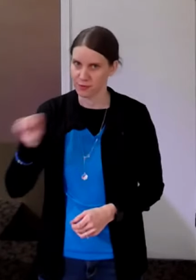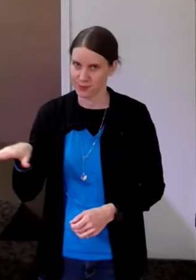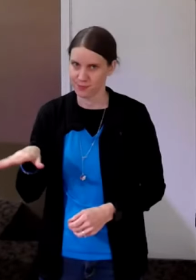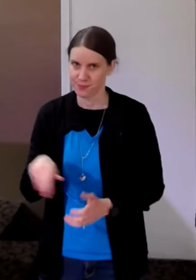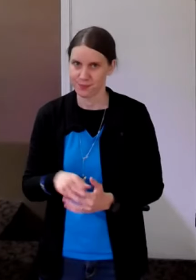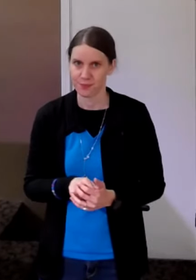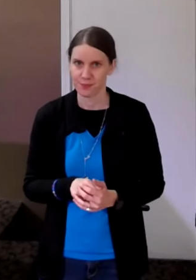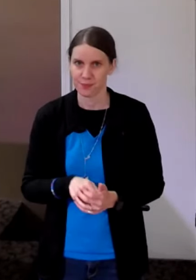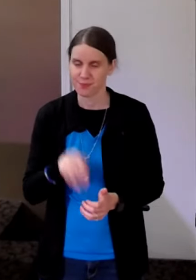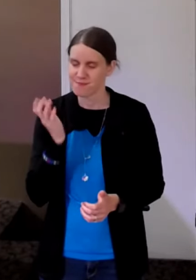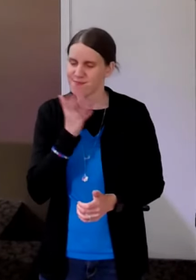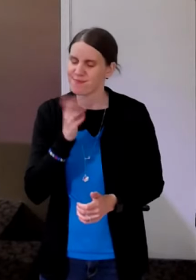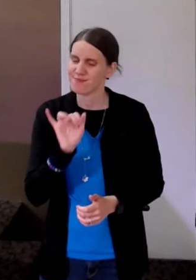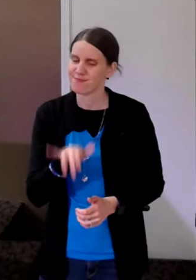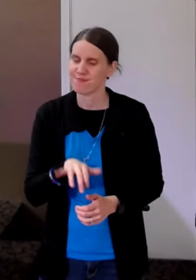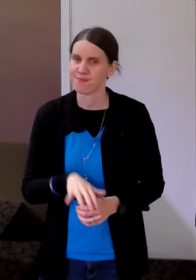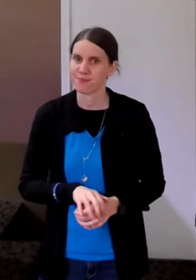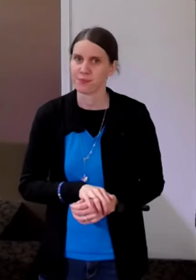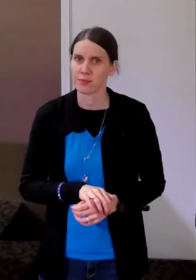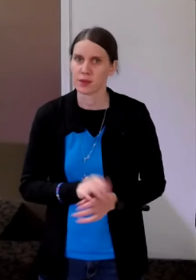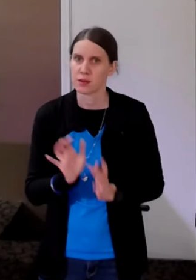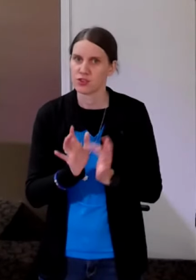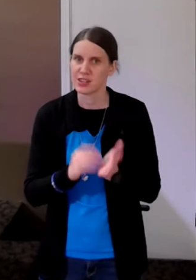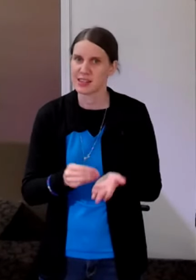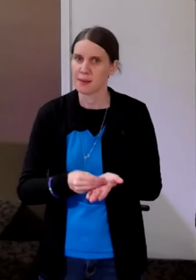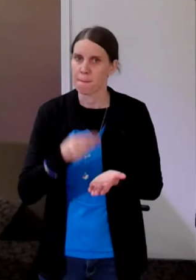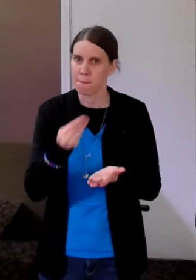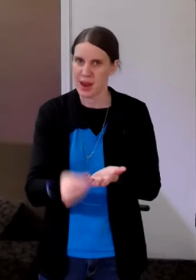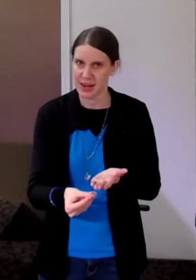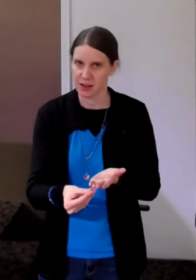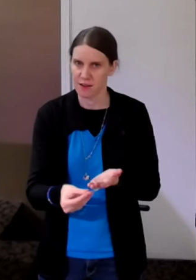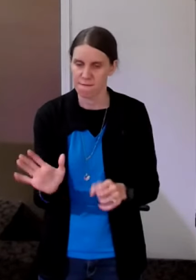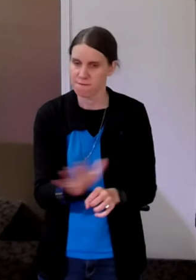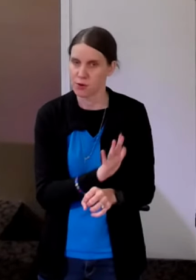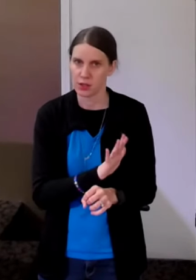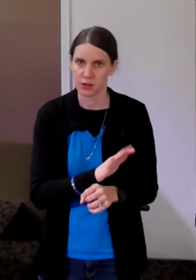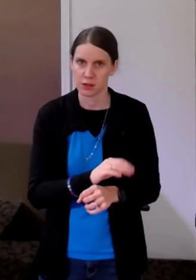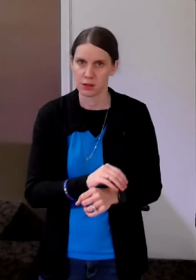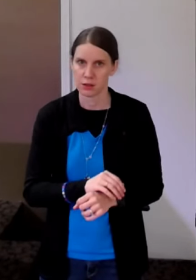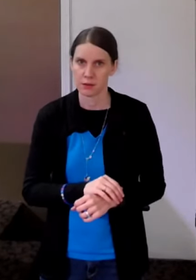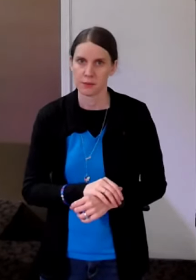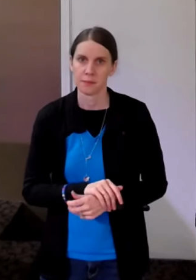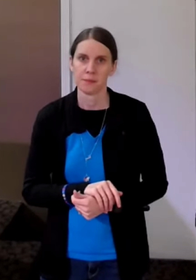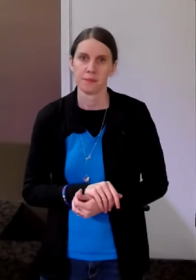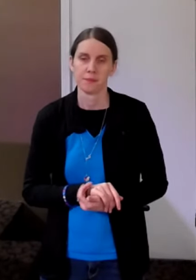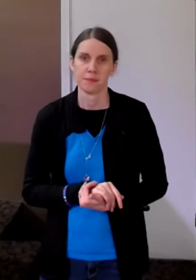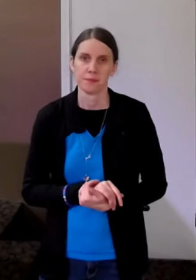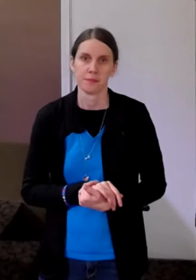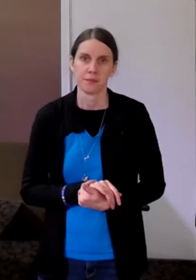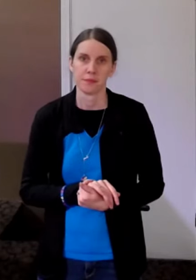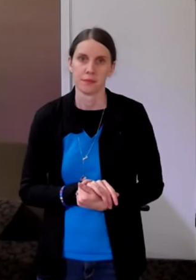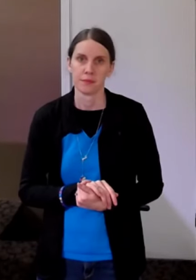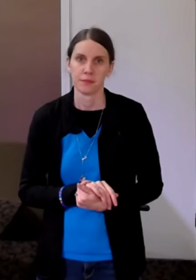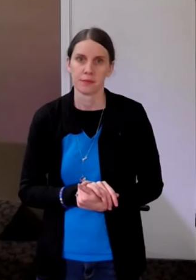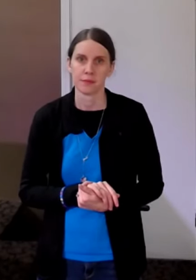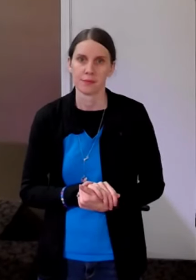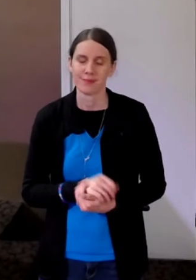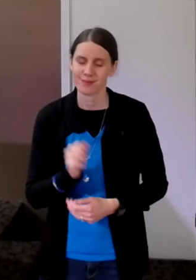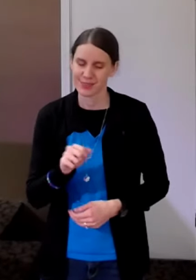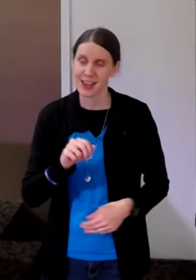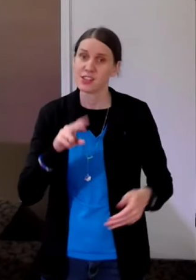What an amazing thing. Jesus paid the price. He paid the price in full. And even though